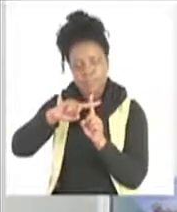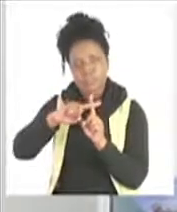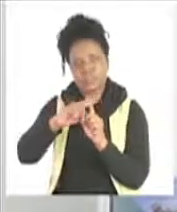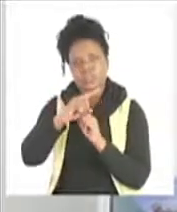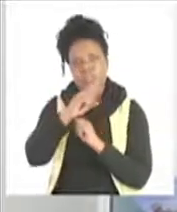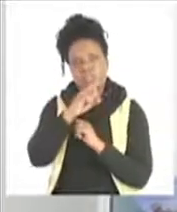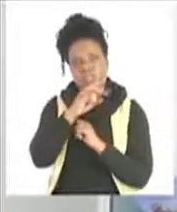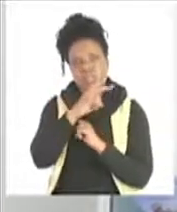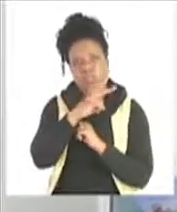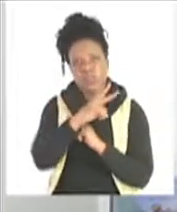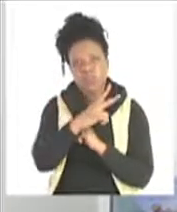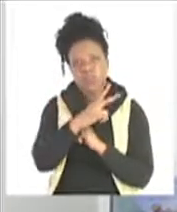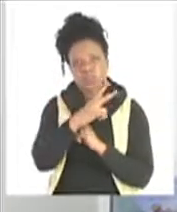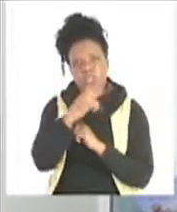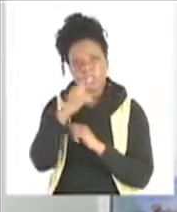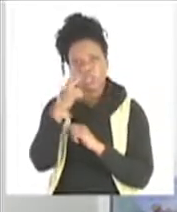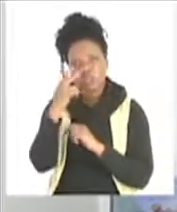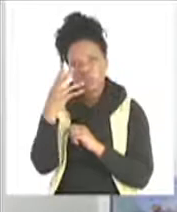24.